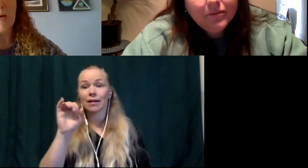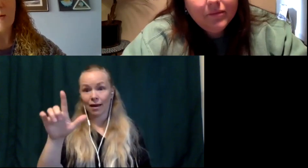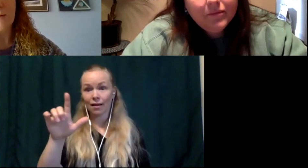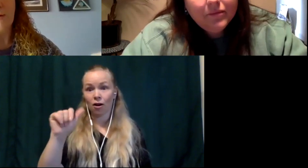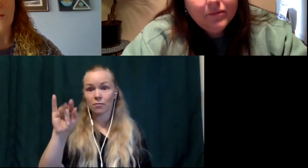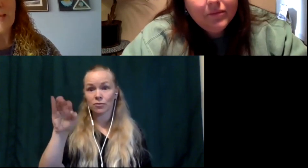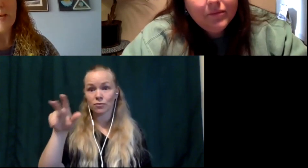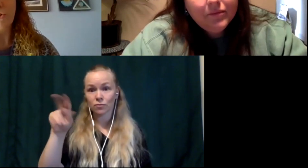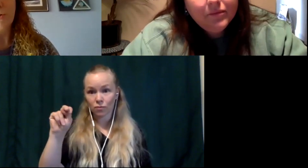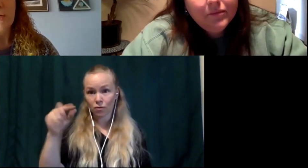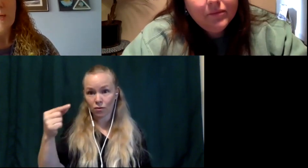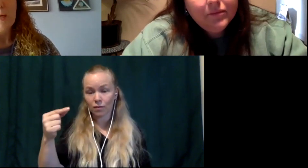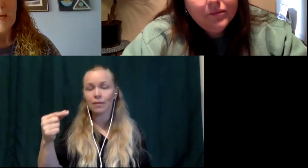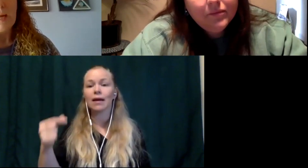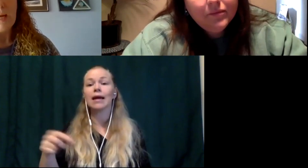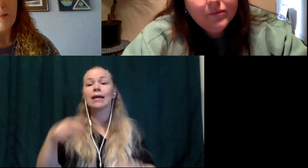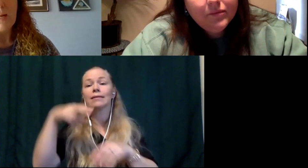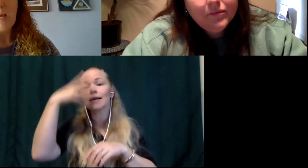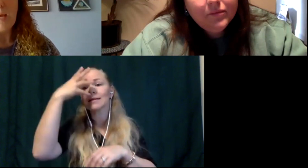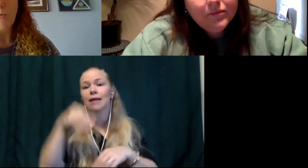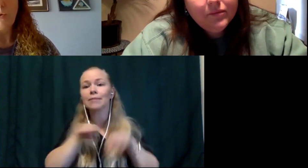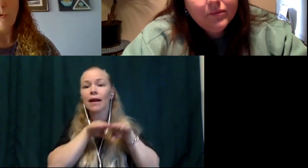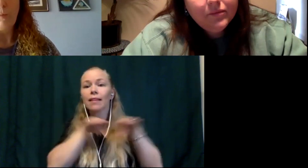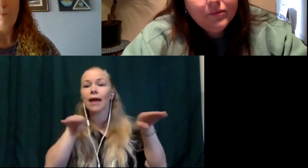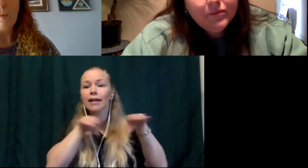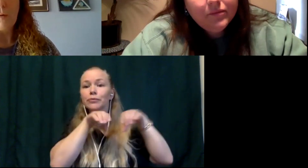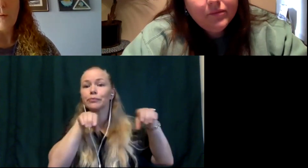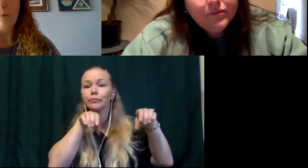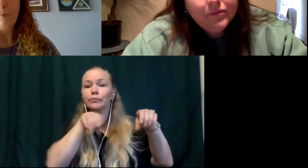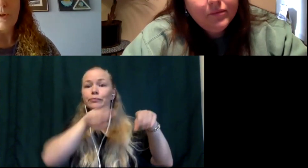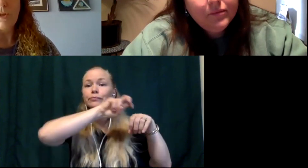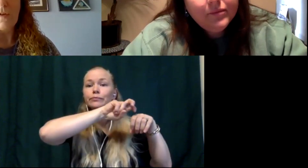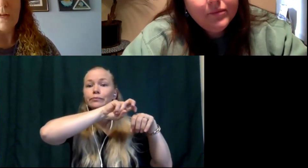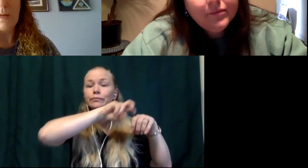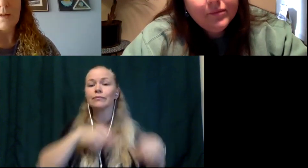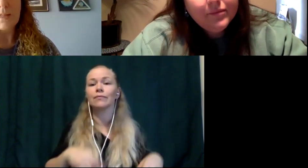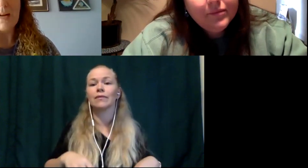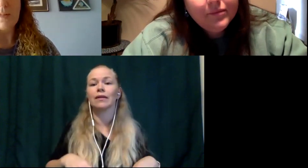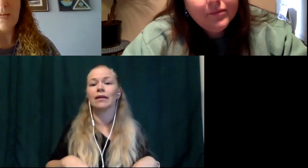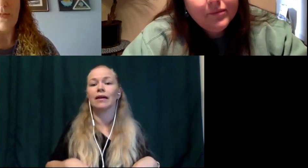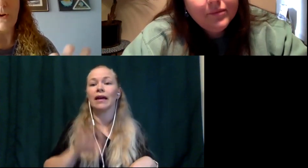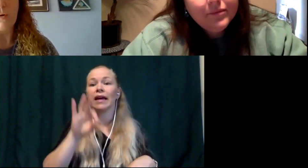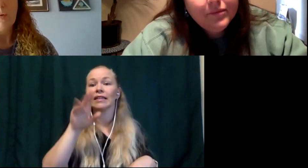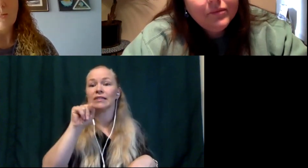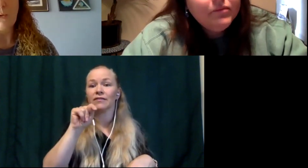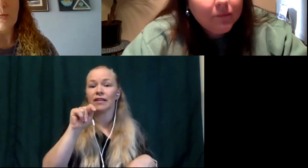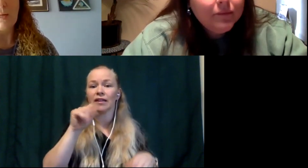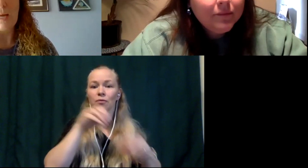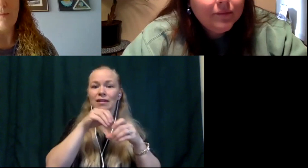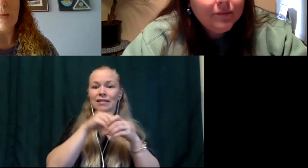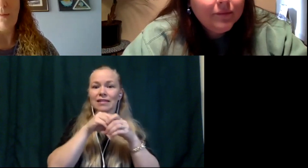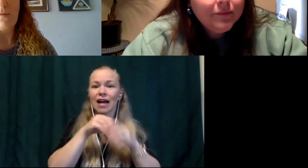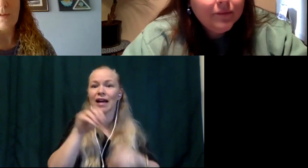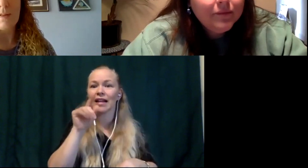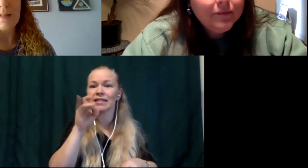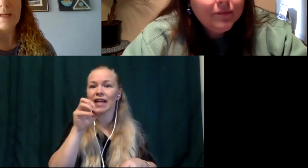slept on a ledge, and then he had to put his feet inside of a tether so he could kind